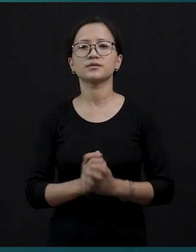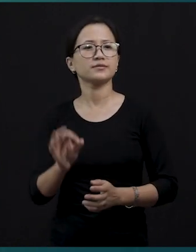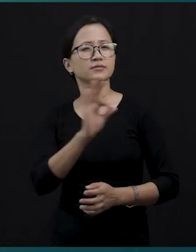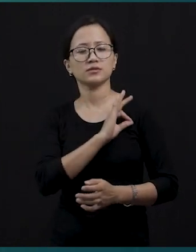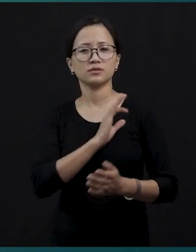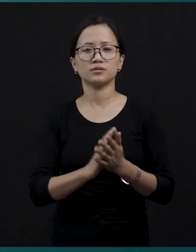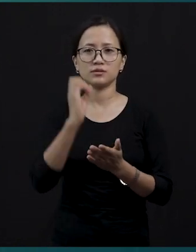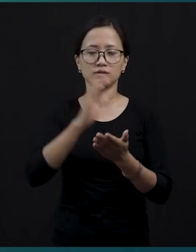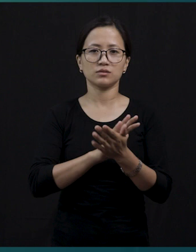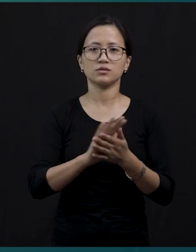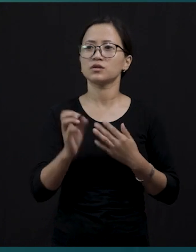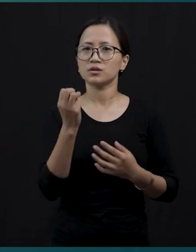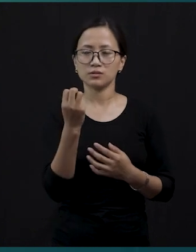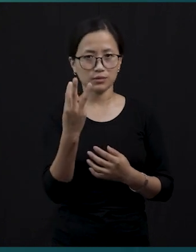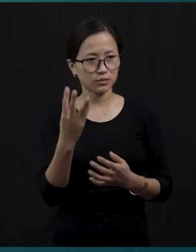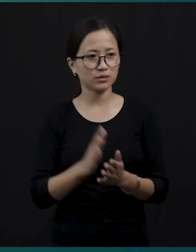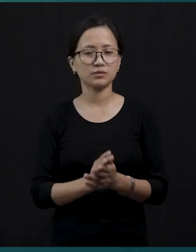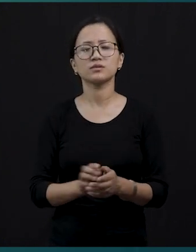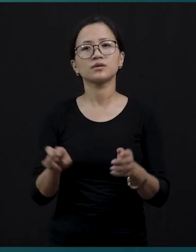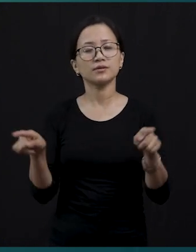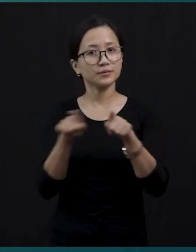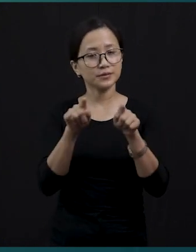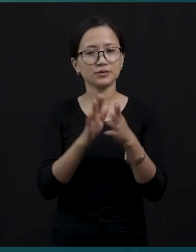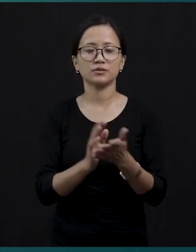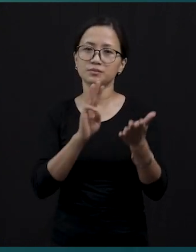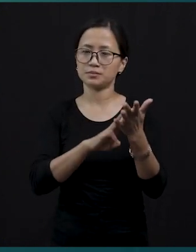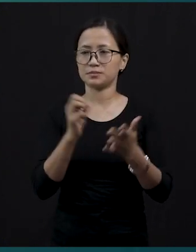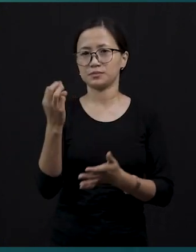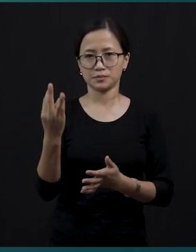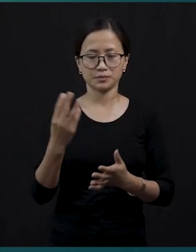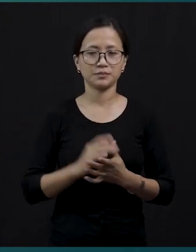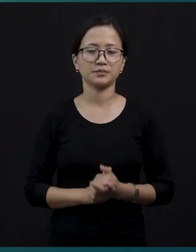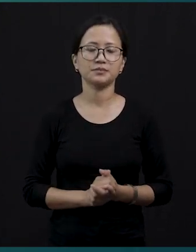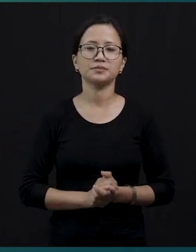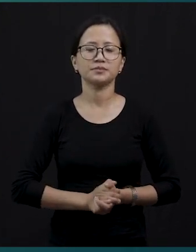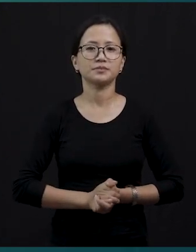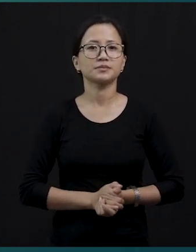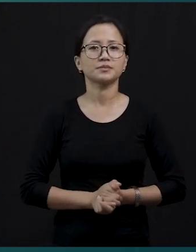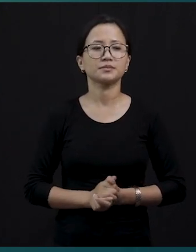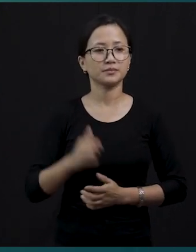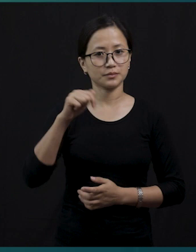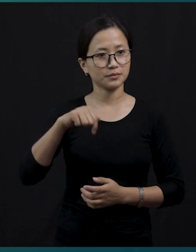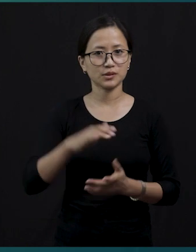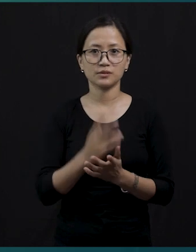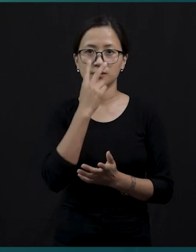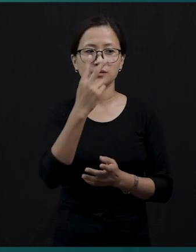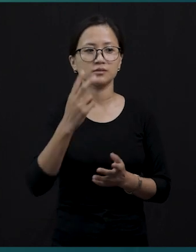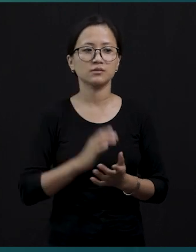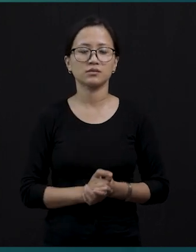chapter, numbers related to your math subject. All right. Okay. Now let's